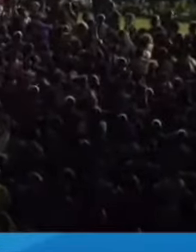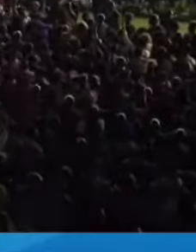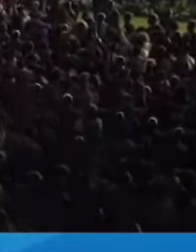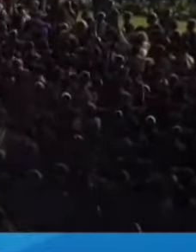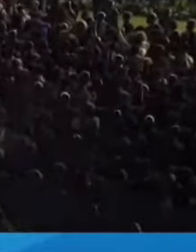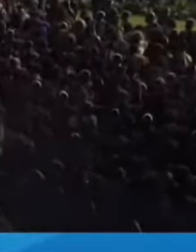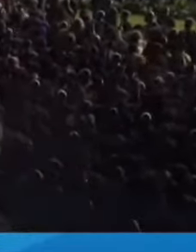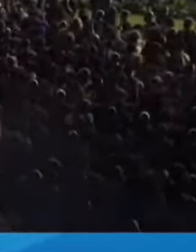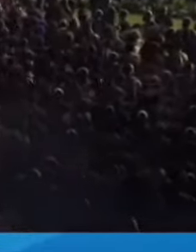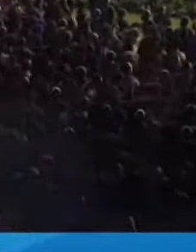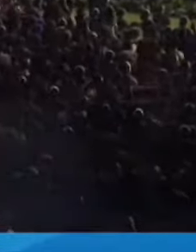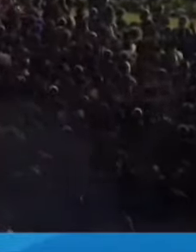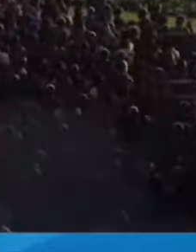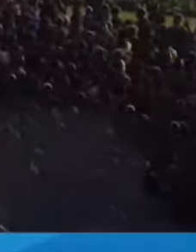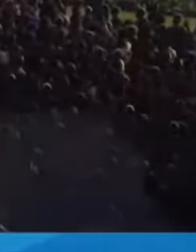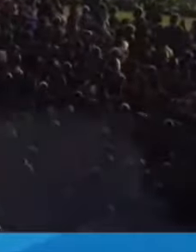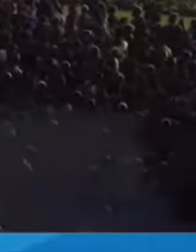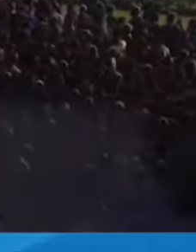v